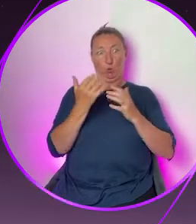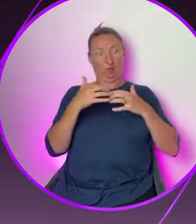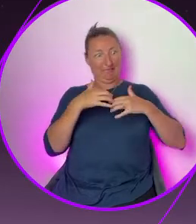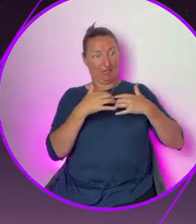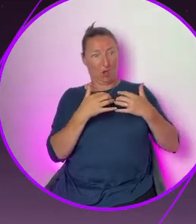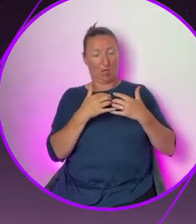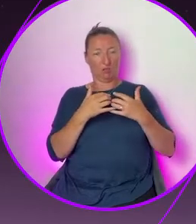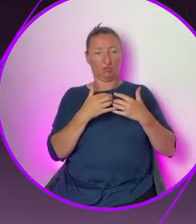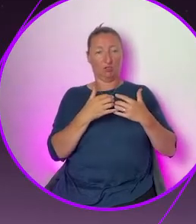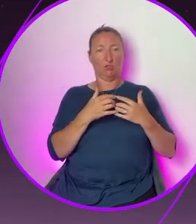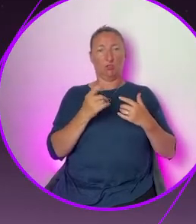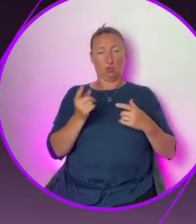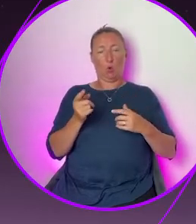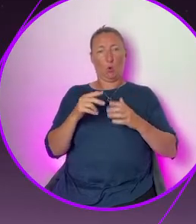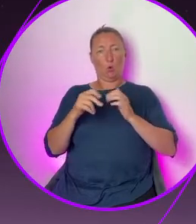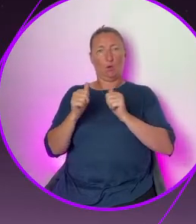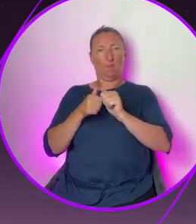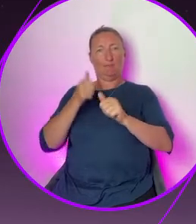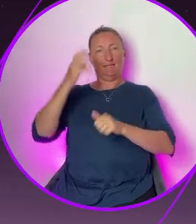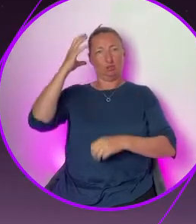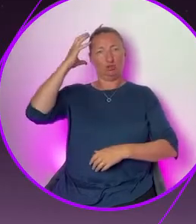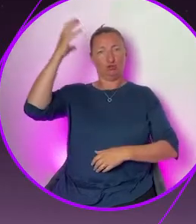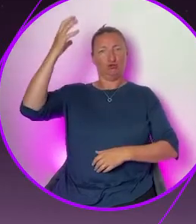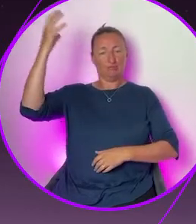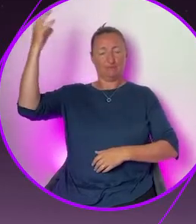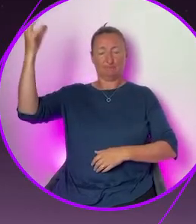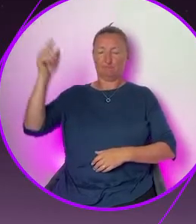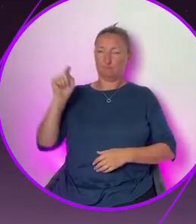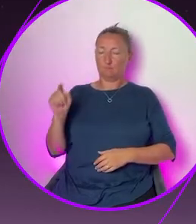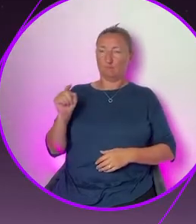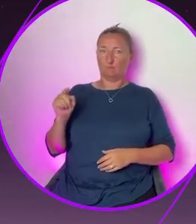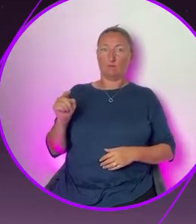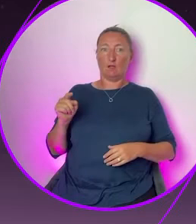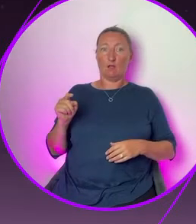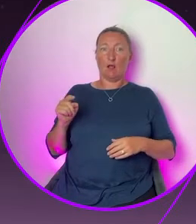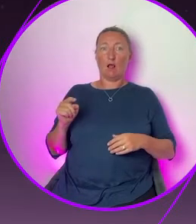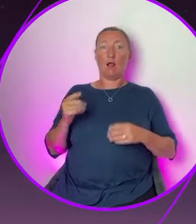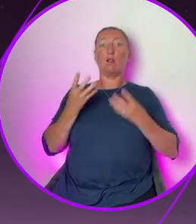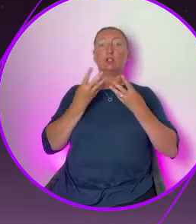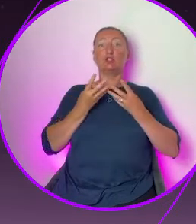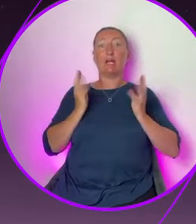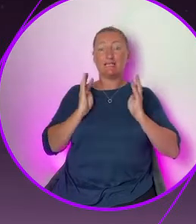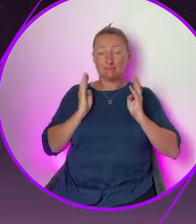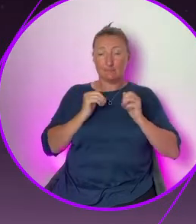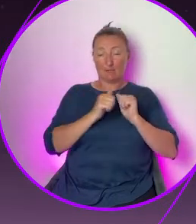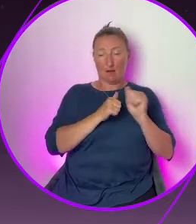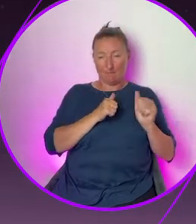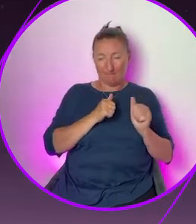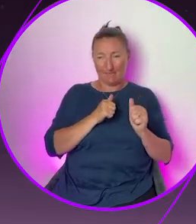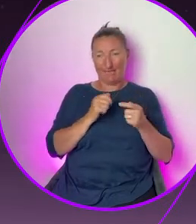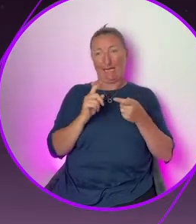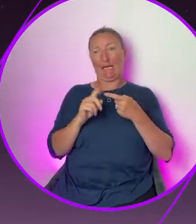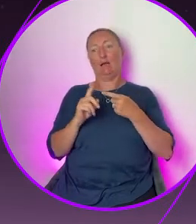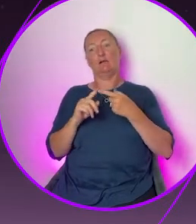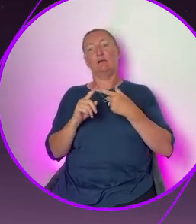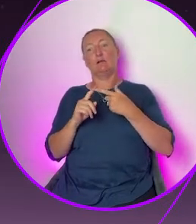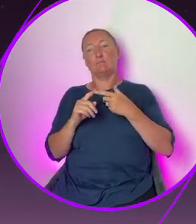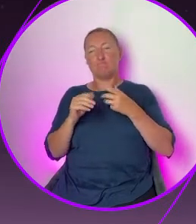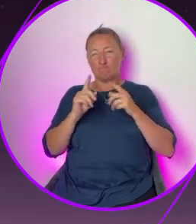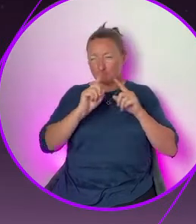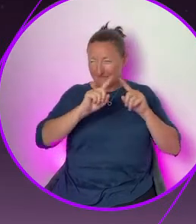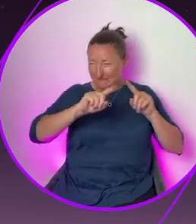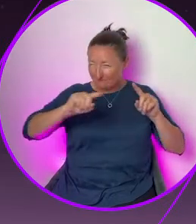for Dream, 15 specialist organisations led by the Royal Shakespeare Company in collaboration with Manchester International Festival, Marshmallow Laser Feast